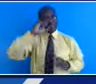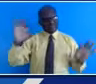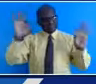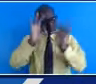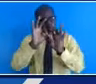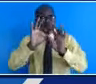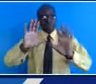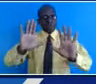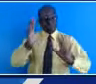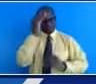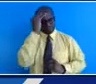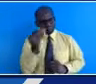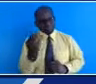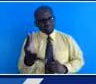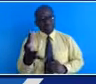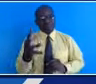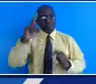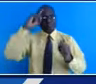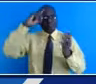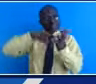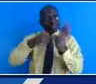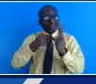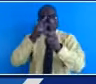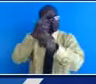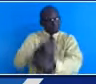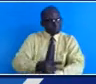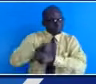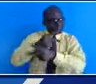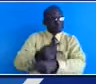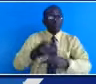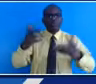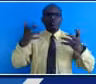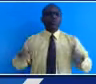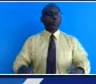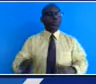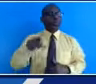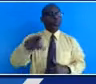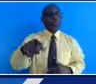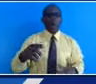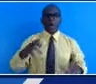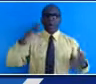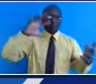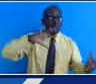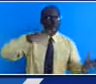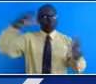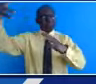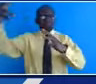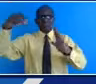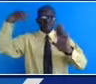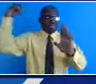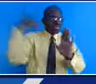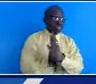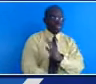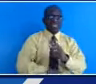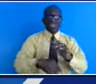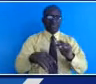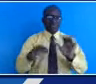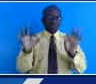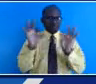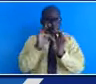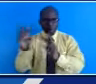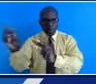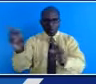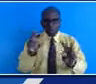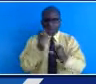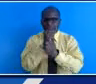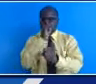negative impacts, which we none of us want to see. So really, that's going forward. Be diligent and wear that mask. I just want to remind